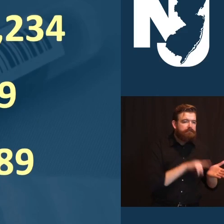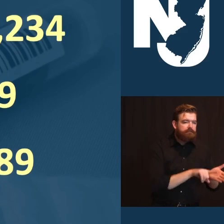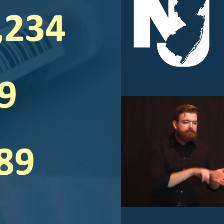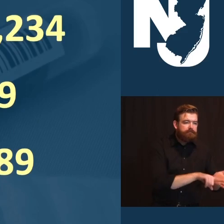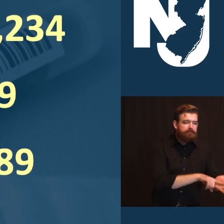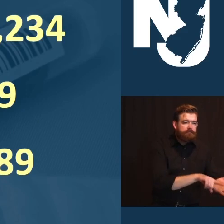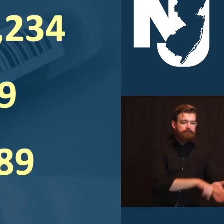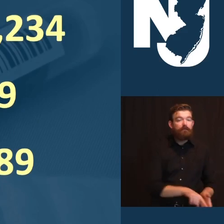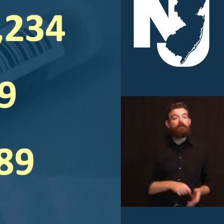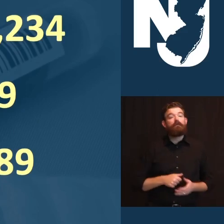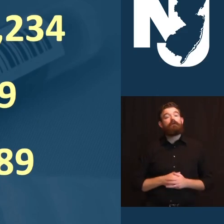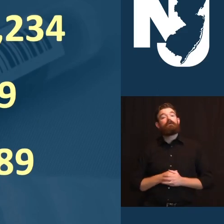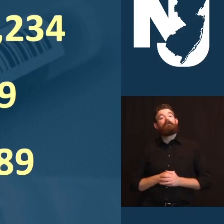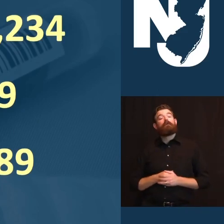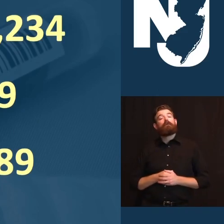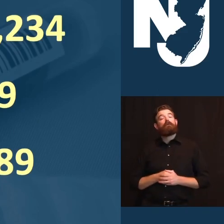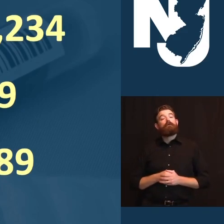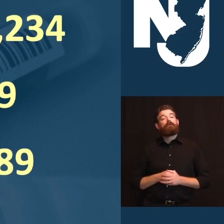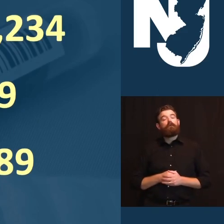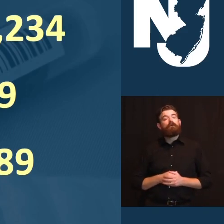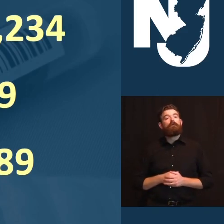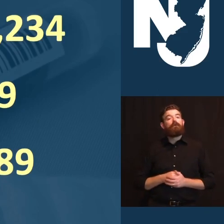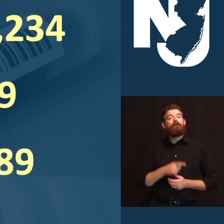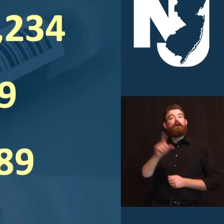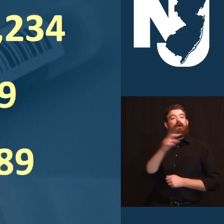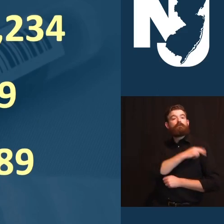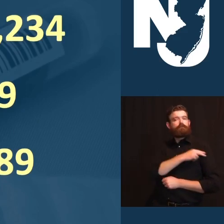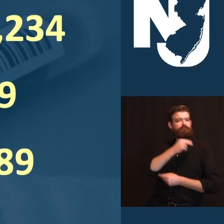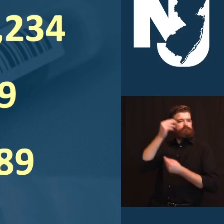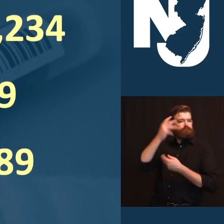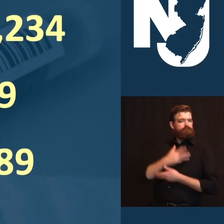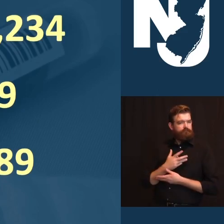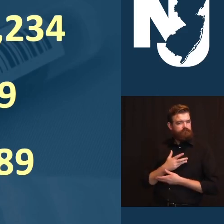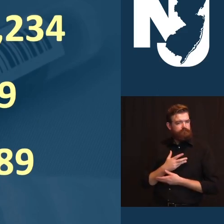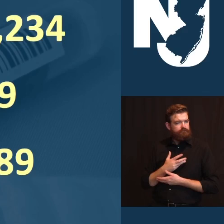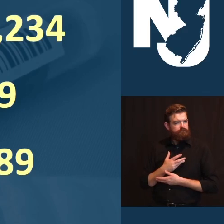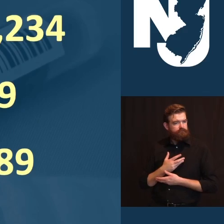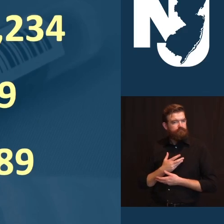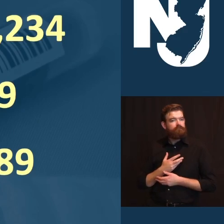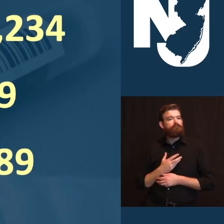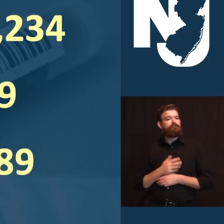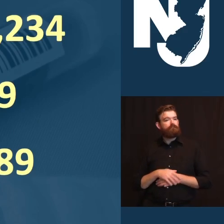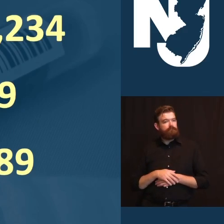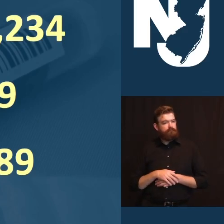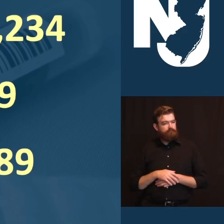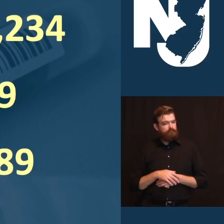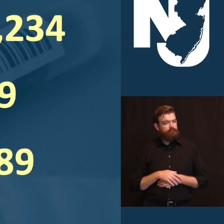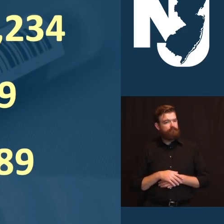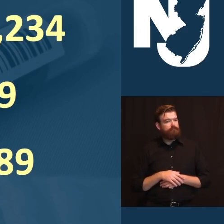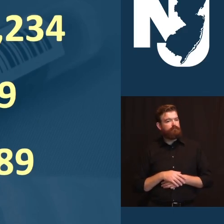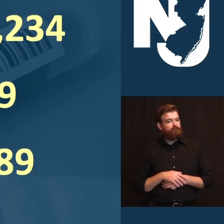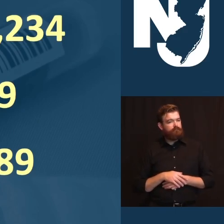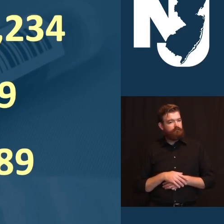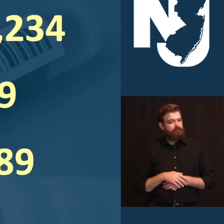deaths over the previous 24 hours. Again, they are not yet lab confirmed. not yet in those numbers that you